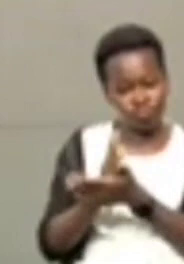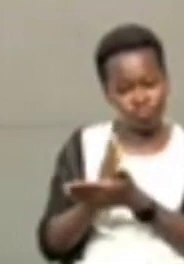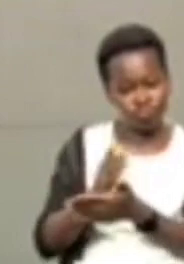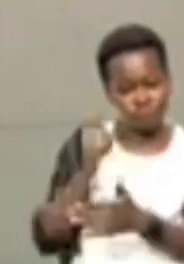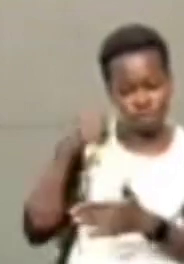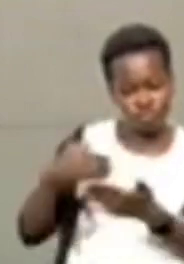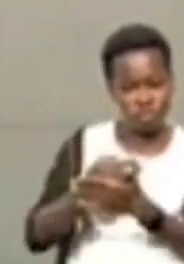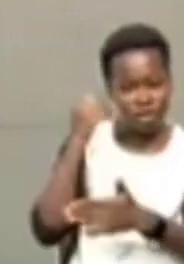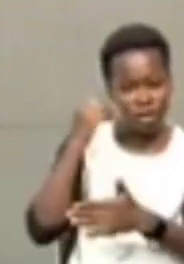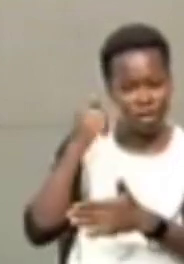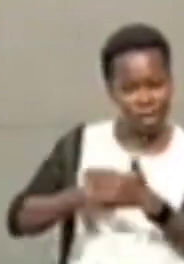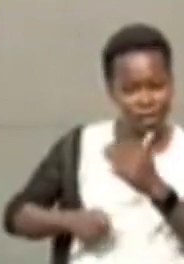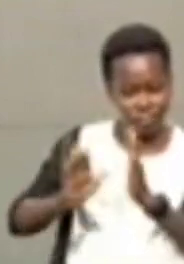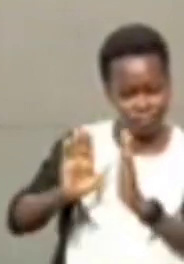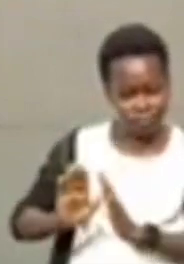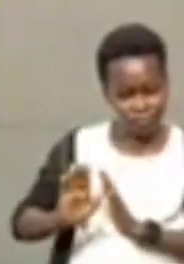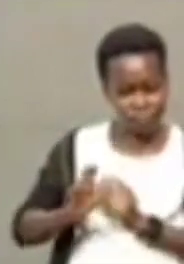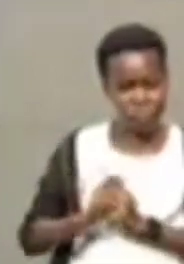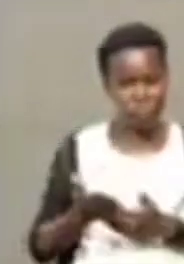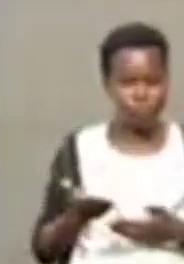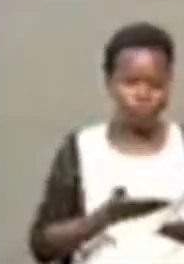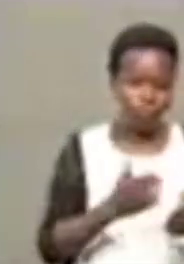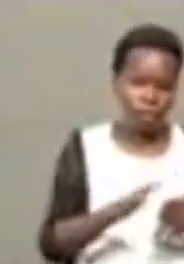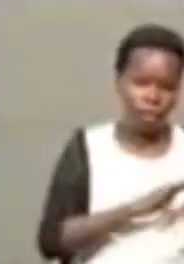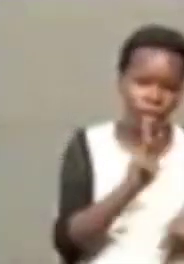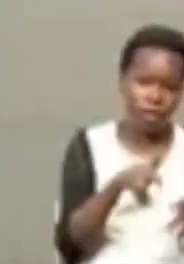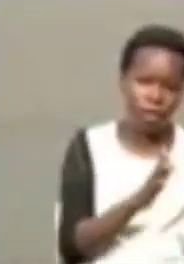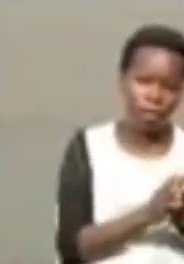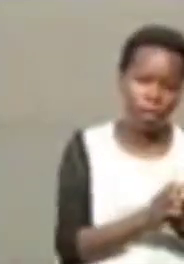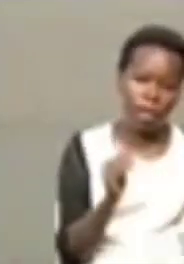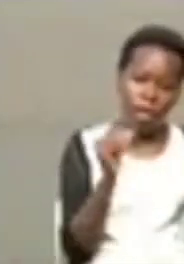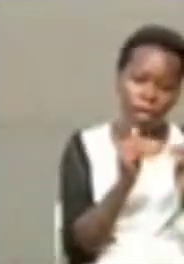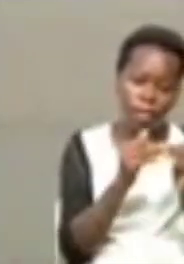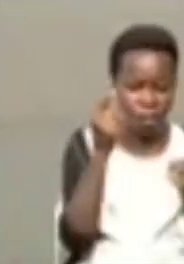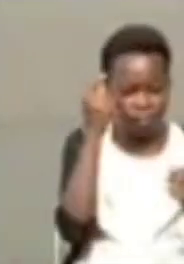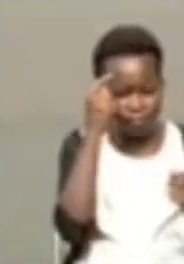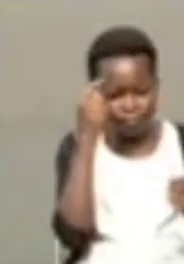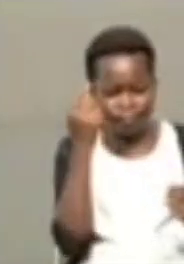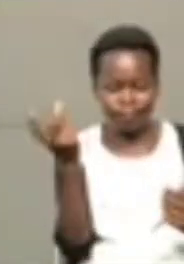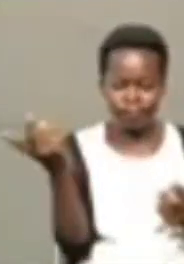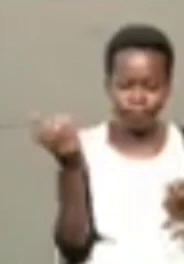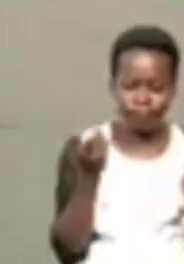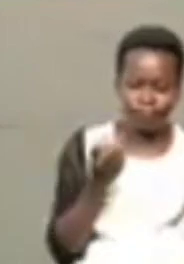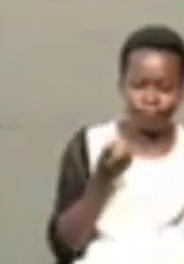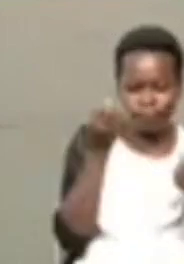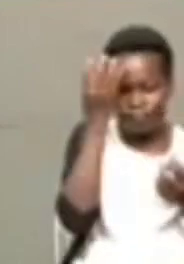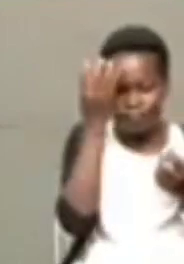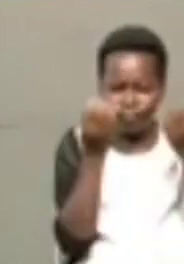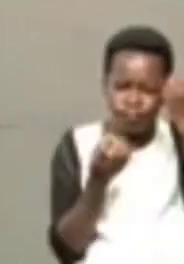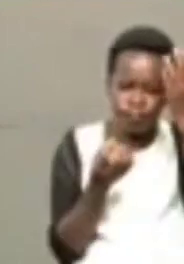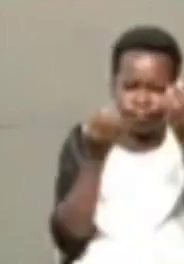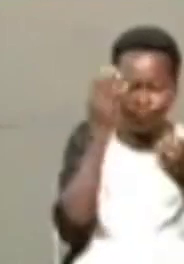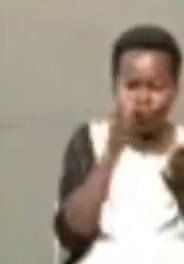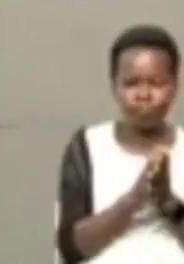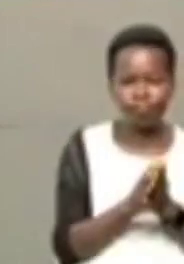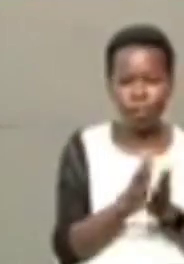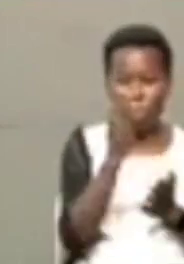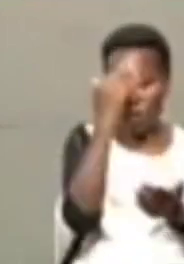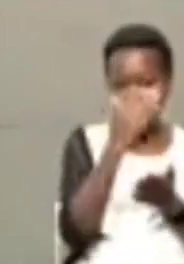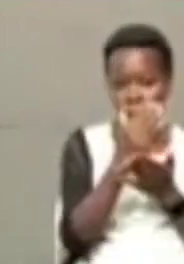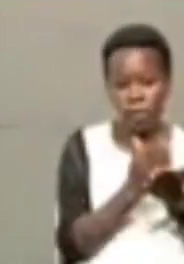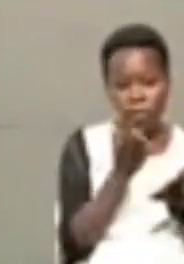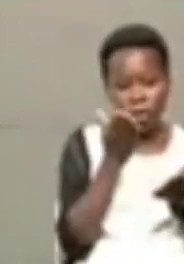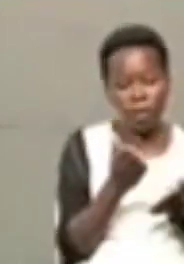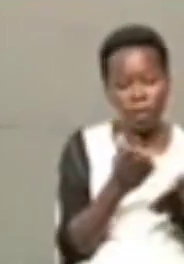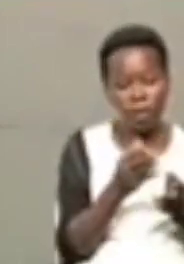halt, engage with the traders, come to a meeting of minds, come to a common ground, even on the modus operandi, because they're